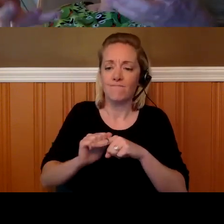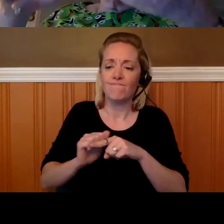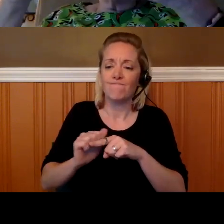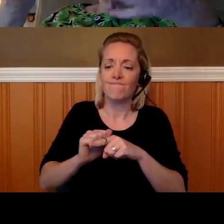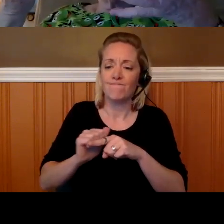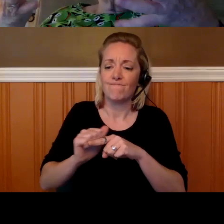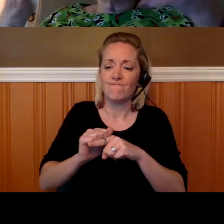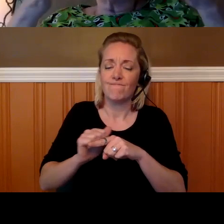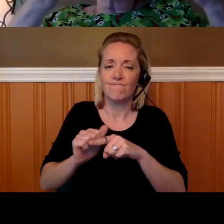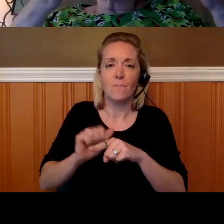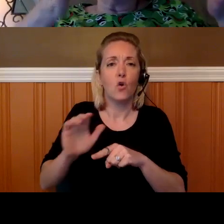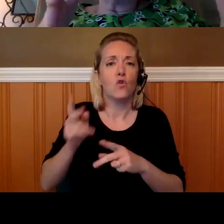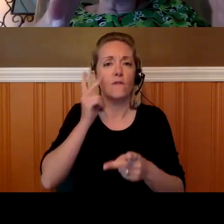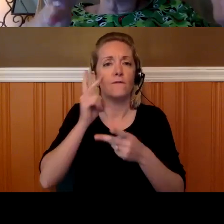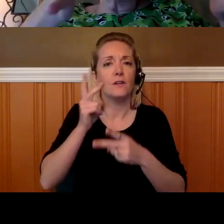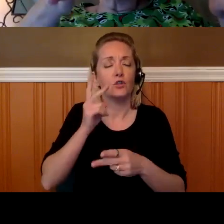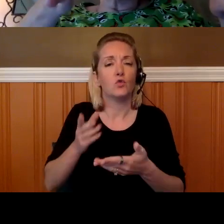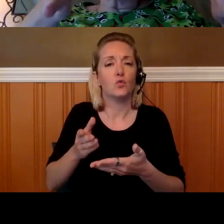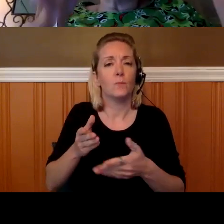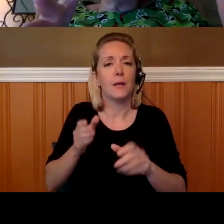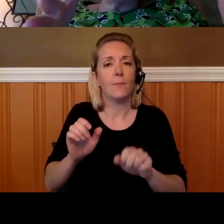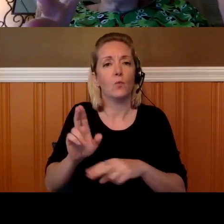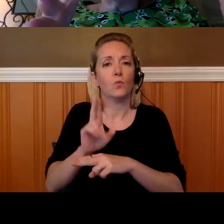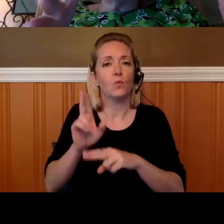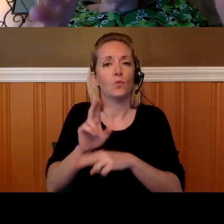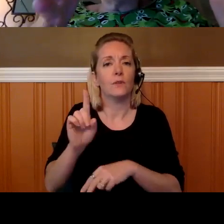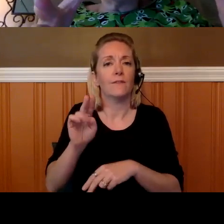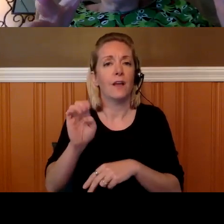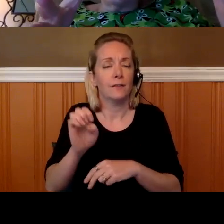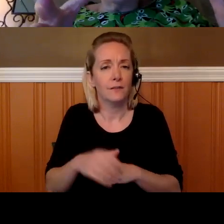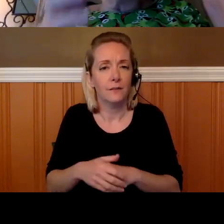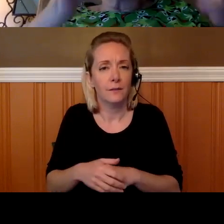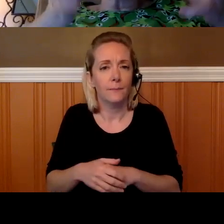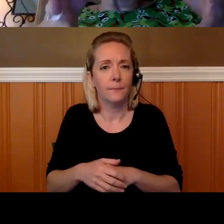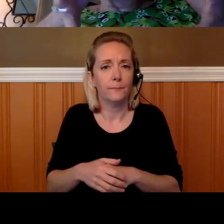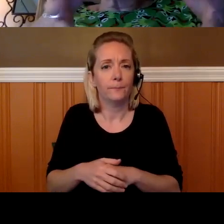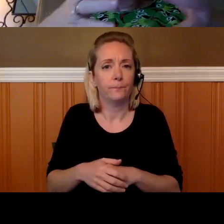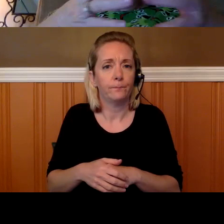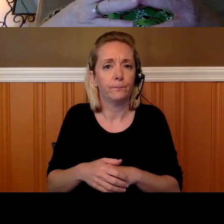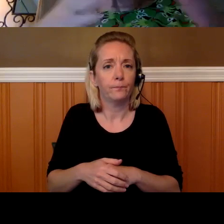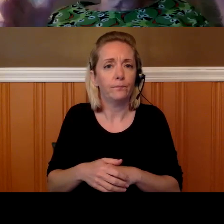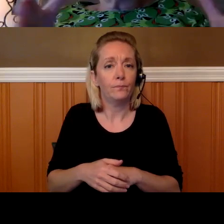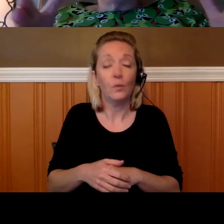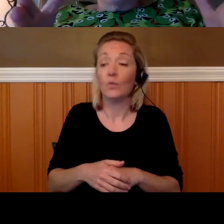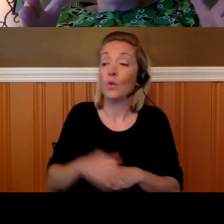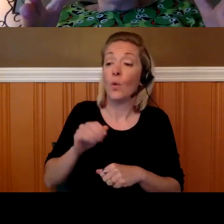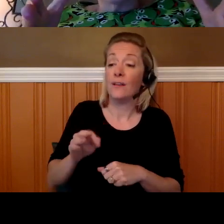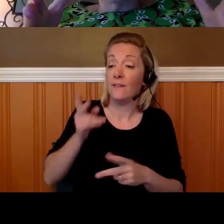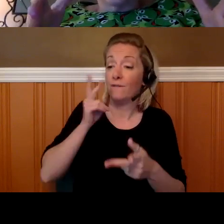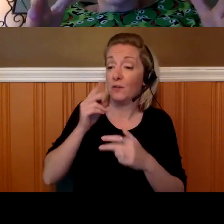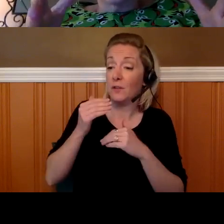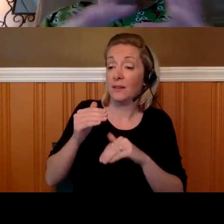to handle a device like you saw visually. We weren't just stopping her from communicating. We were